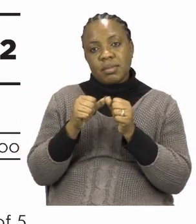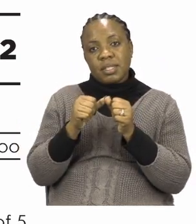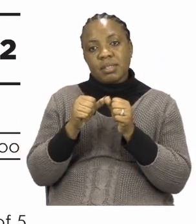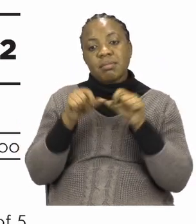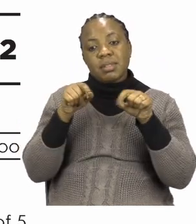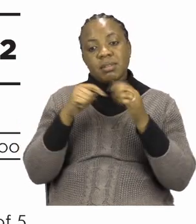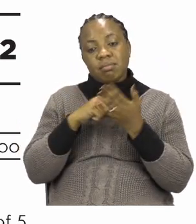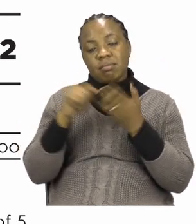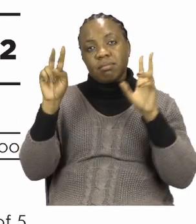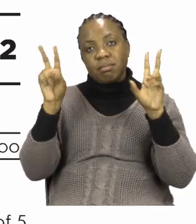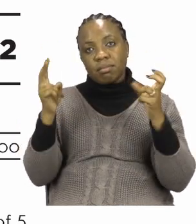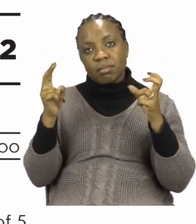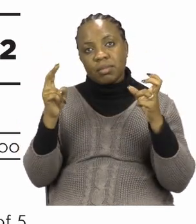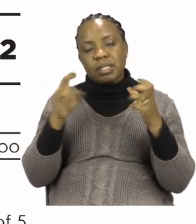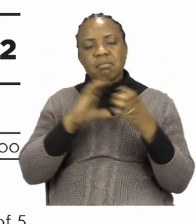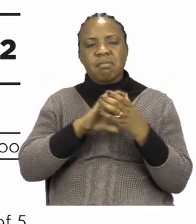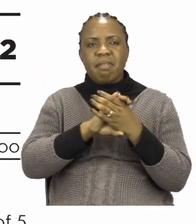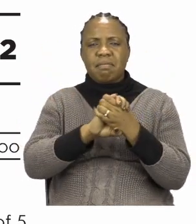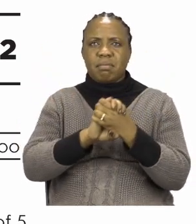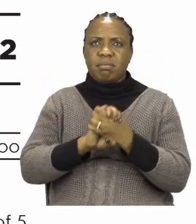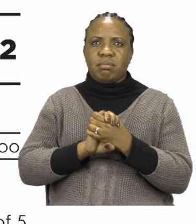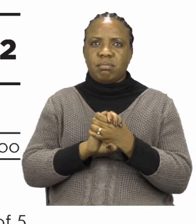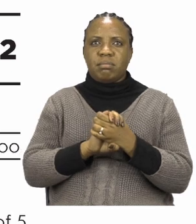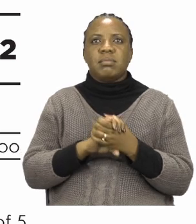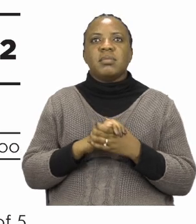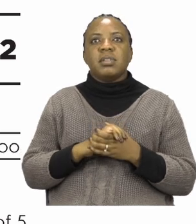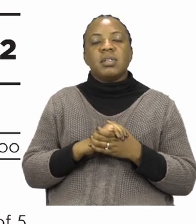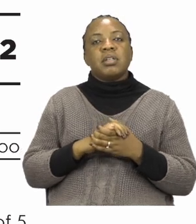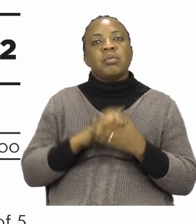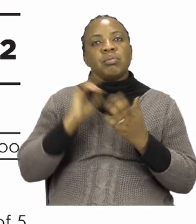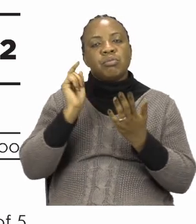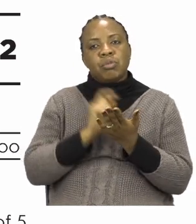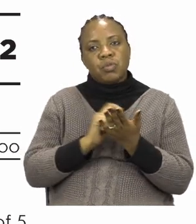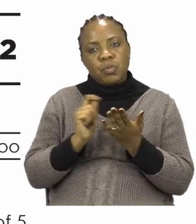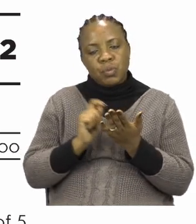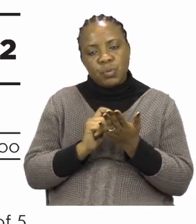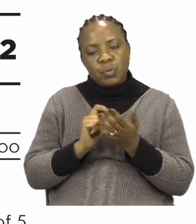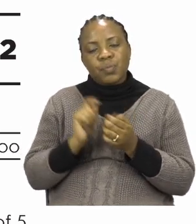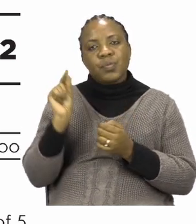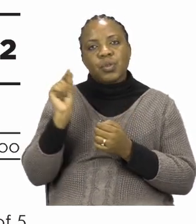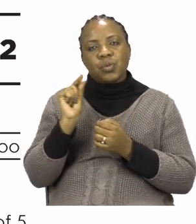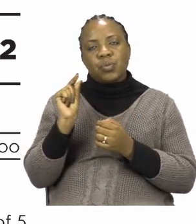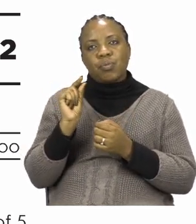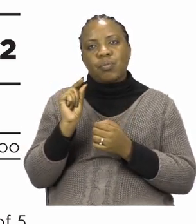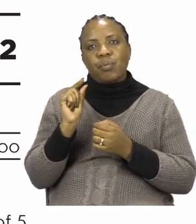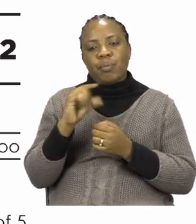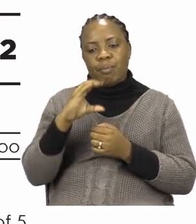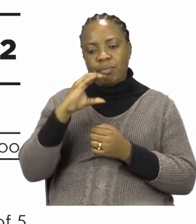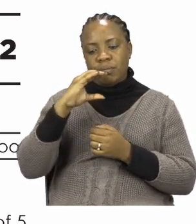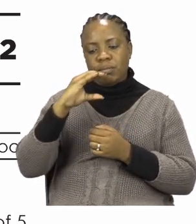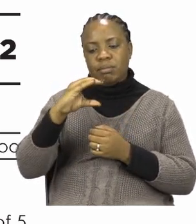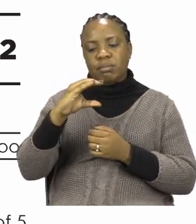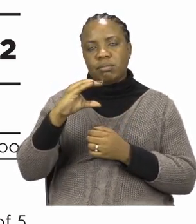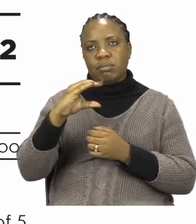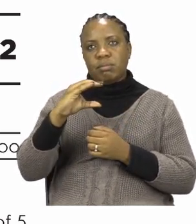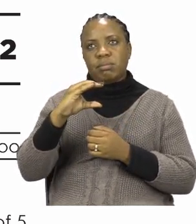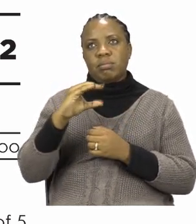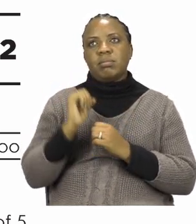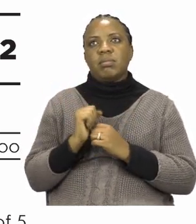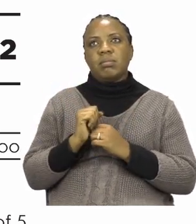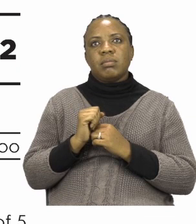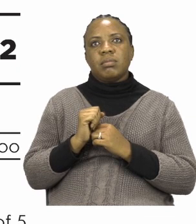friendship. So we are going to write a small paragraph of 5 sentences on how to be a